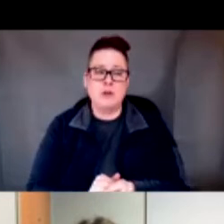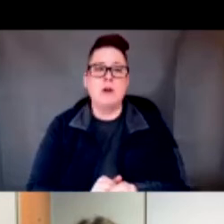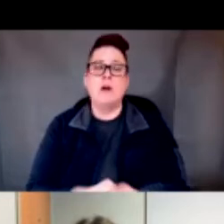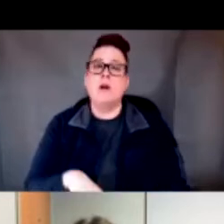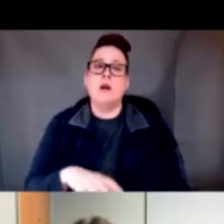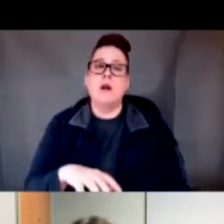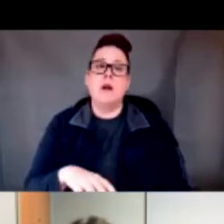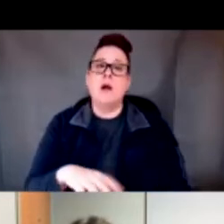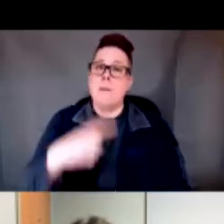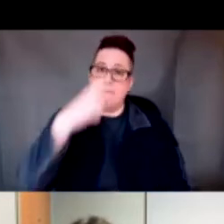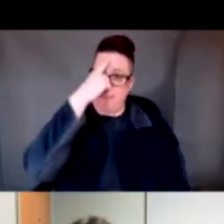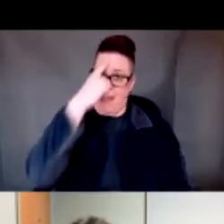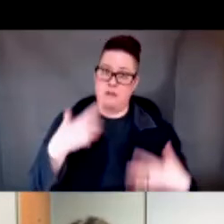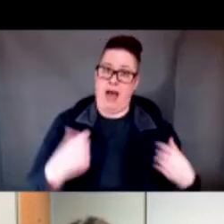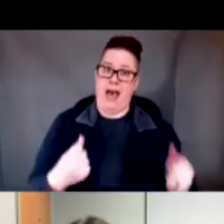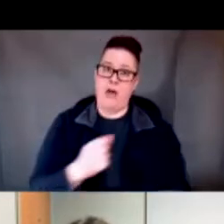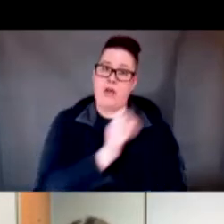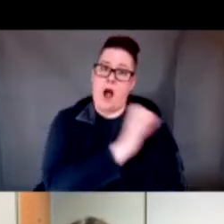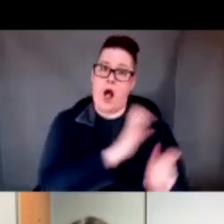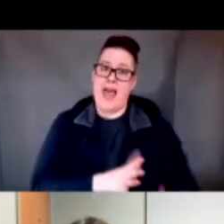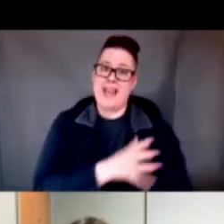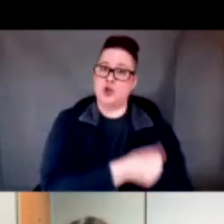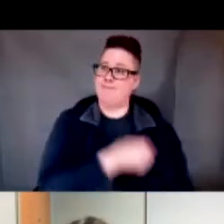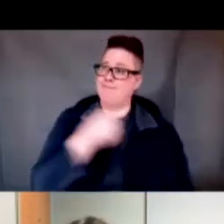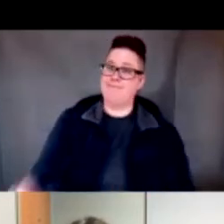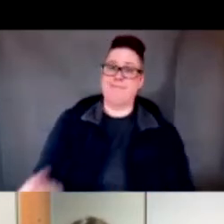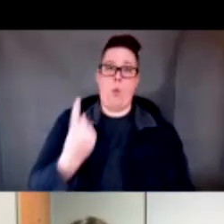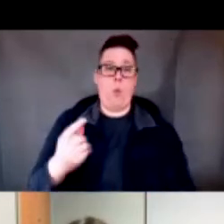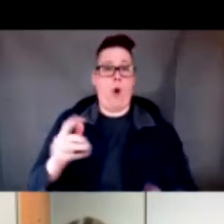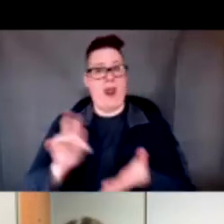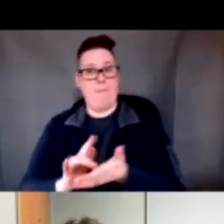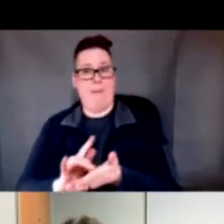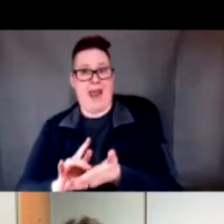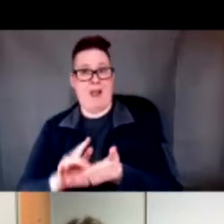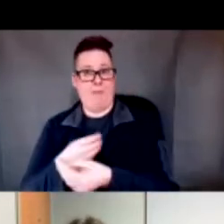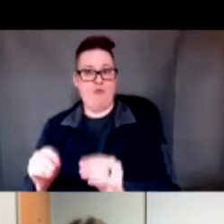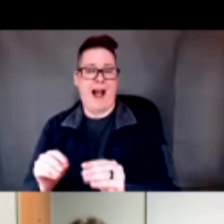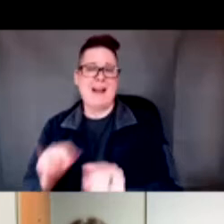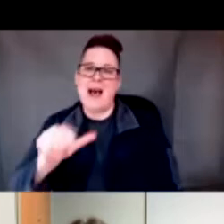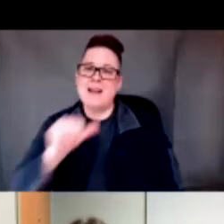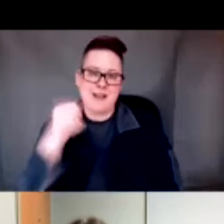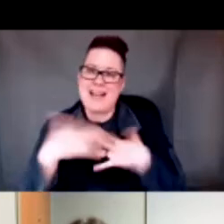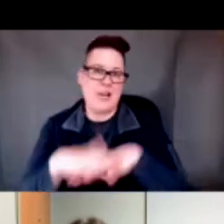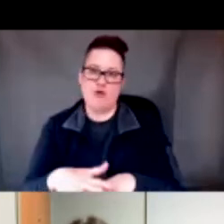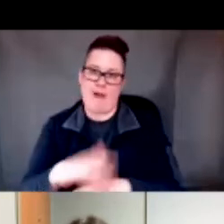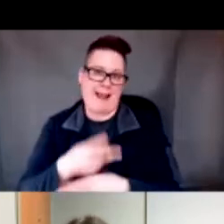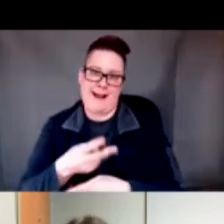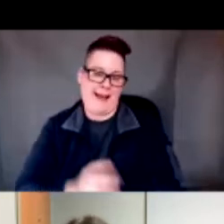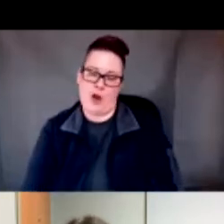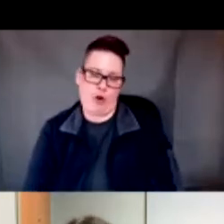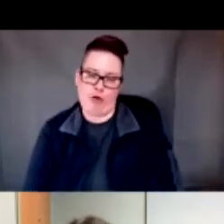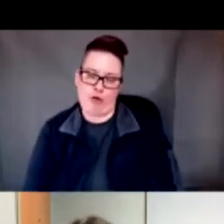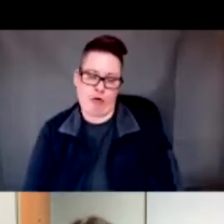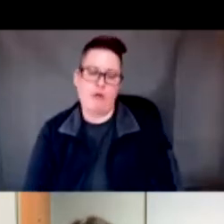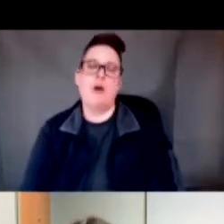a mental health clinician in a medical practice is not integrated care. And so that